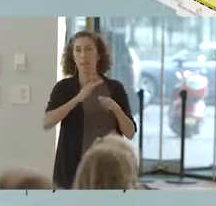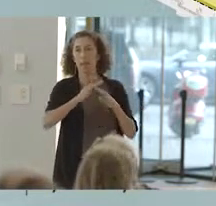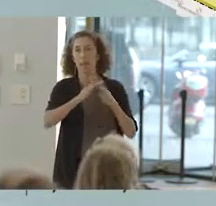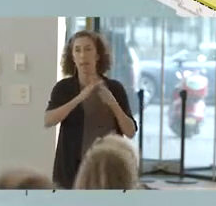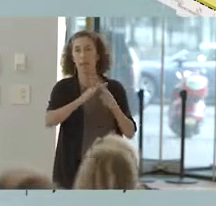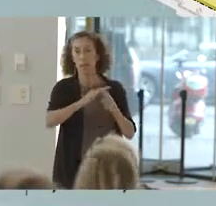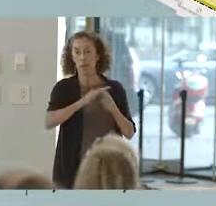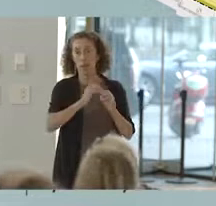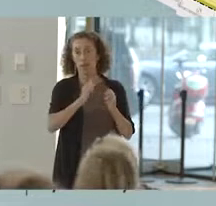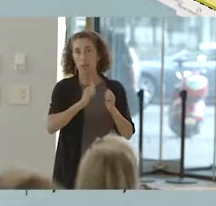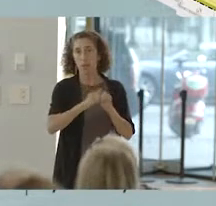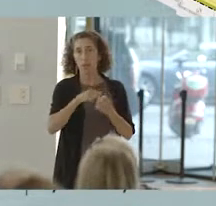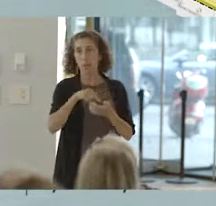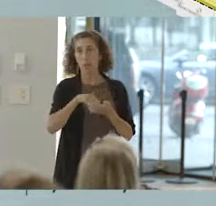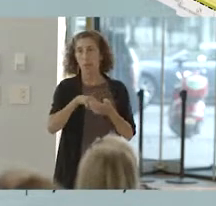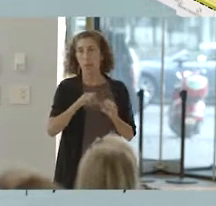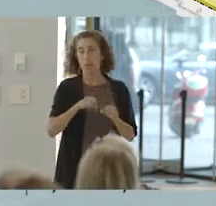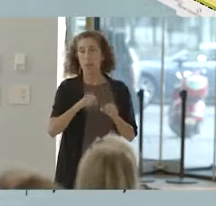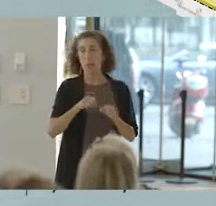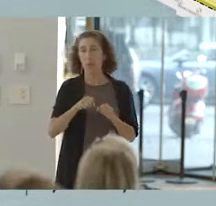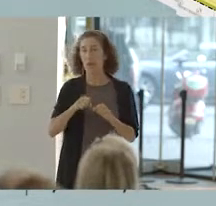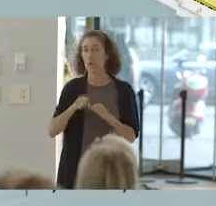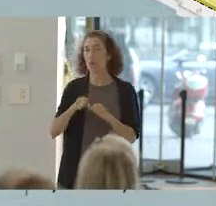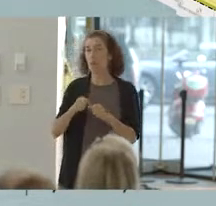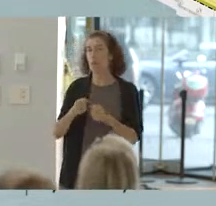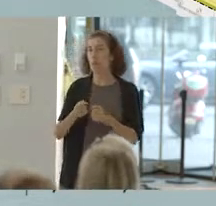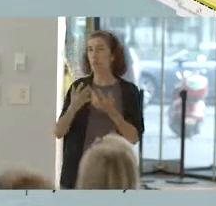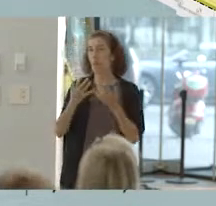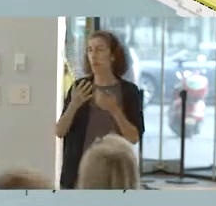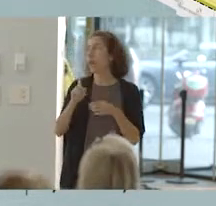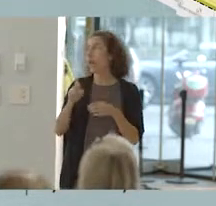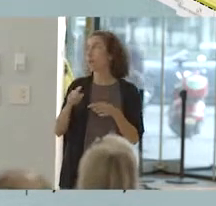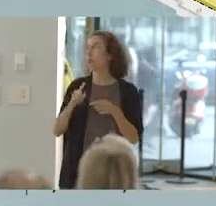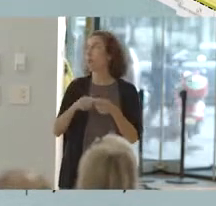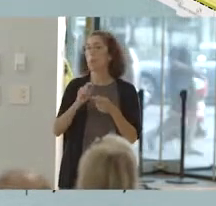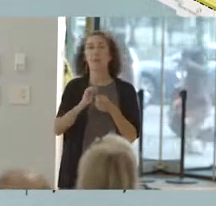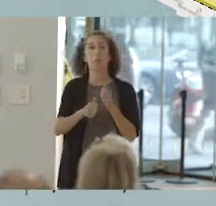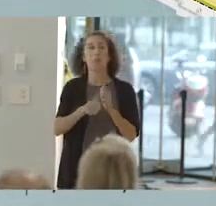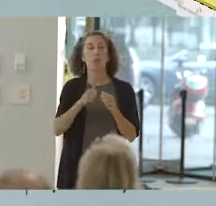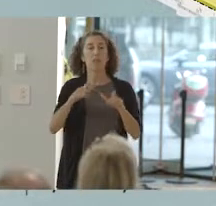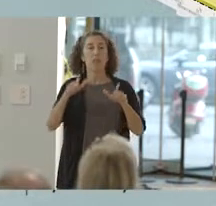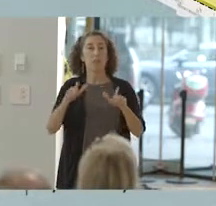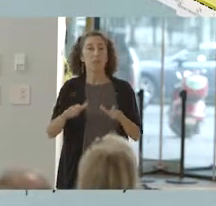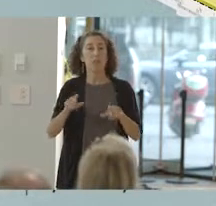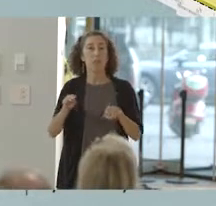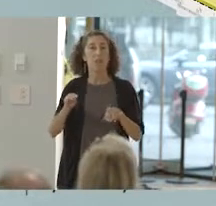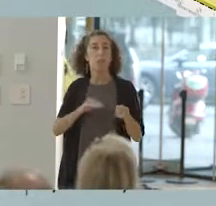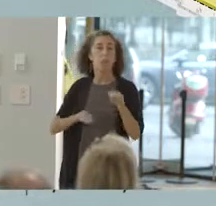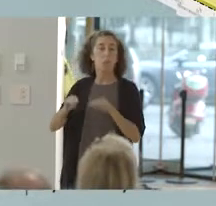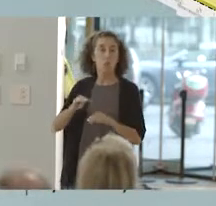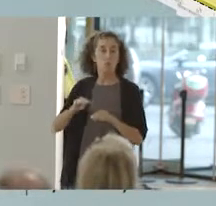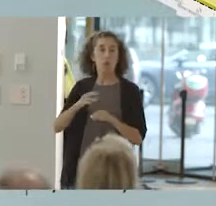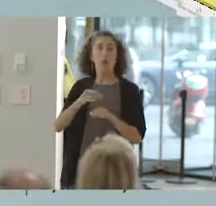berm. And it requires a reorganization of the sports course and playground, et cetera. And the number of